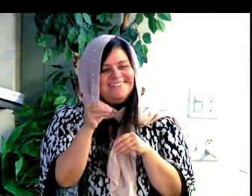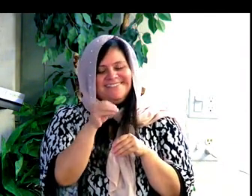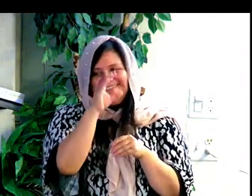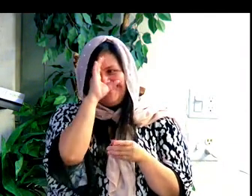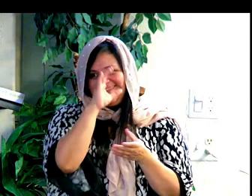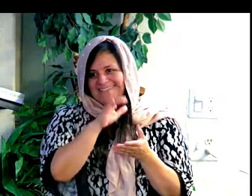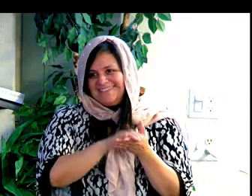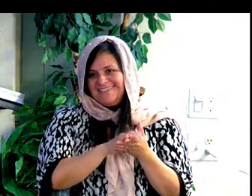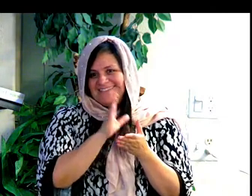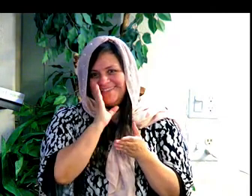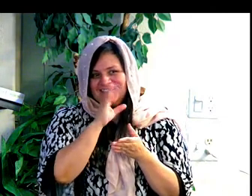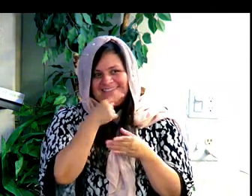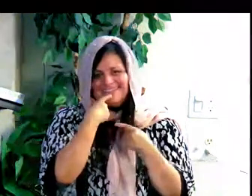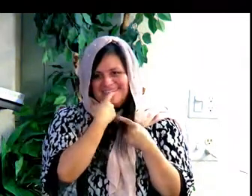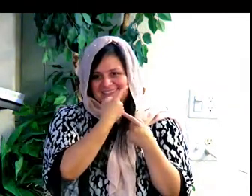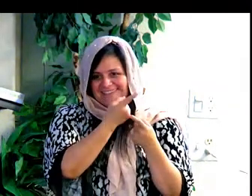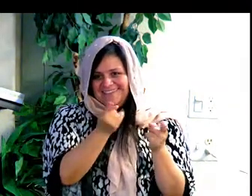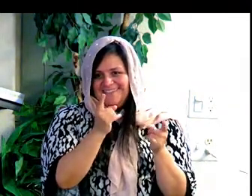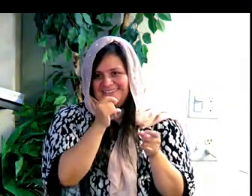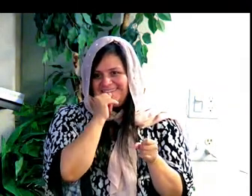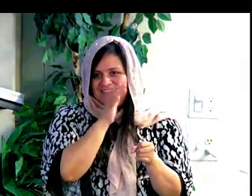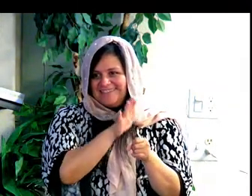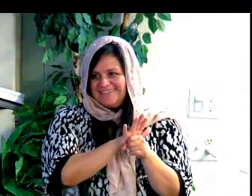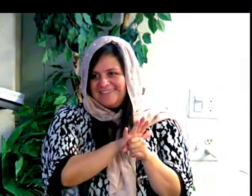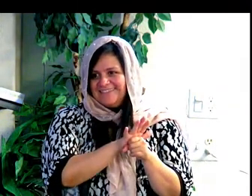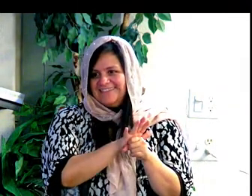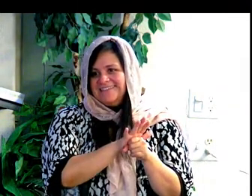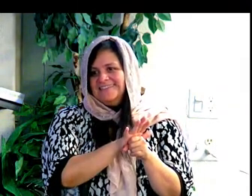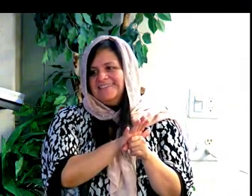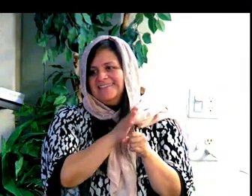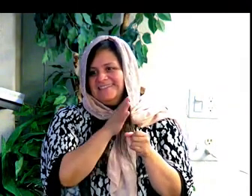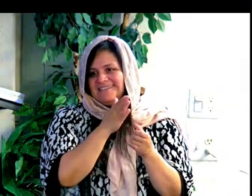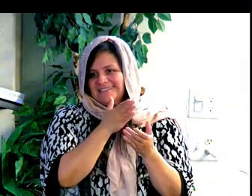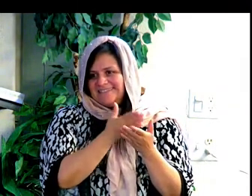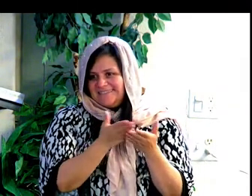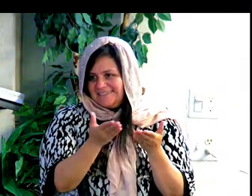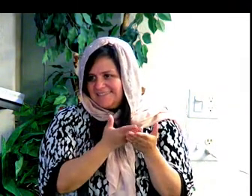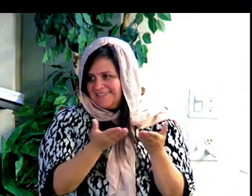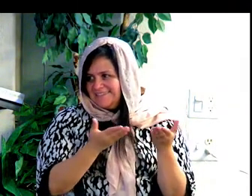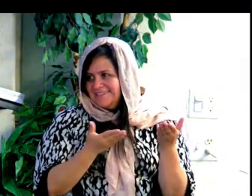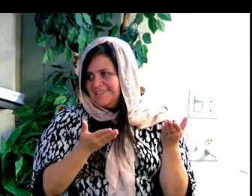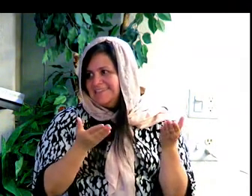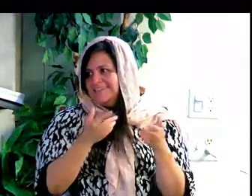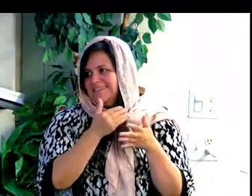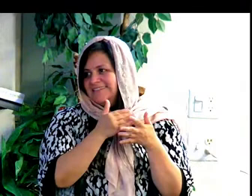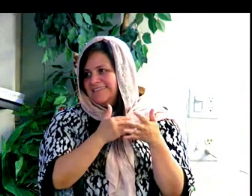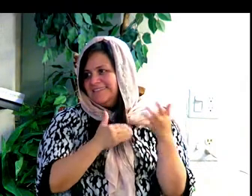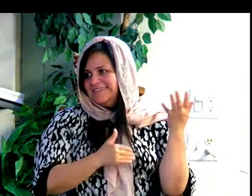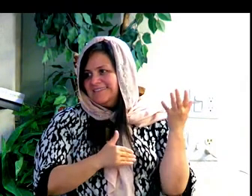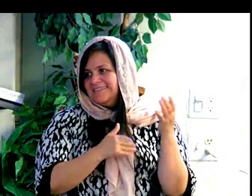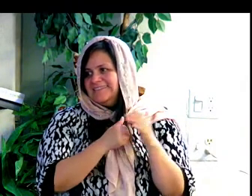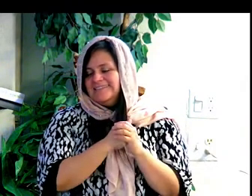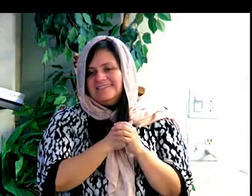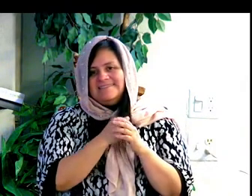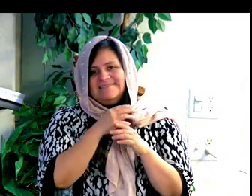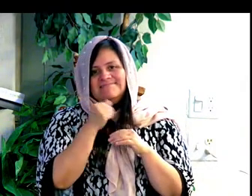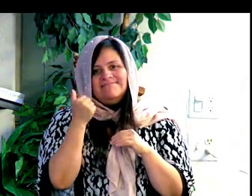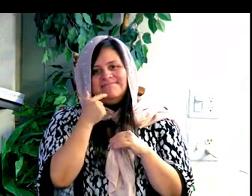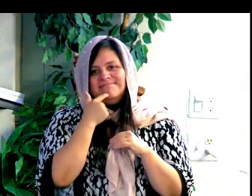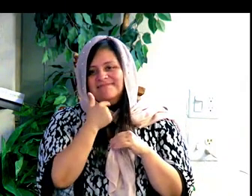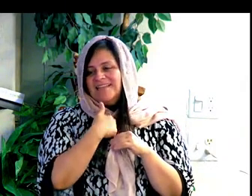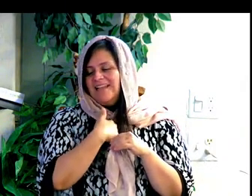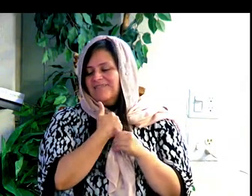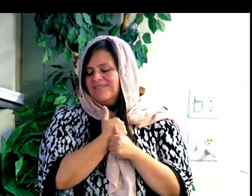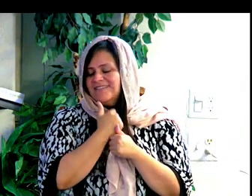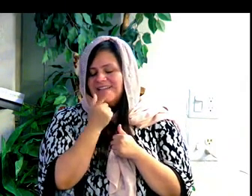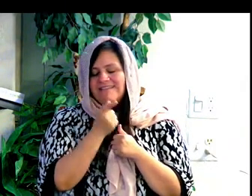va a repetir sus votos. The cop the Hatan says I have loved you with an everlasting love. Dice, te